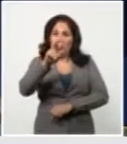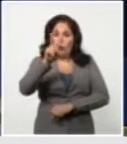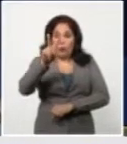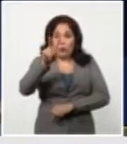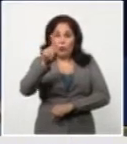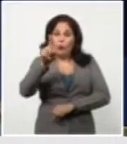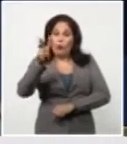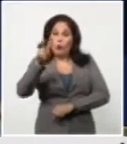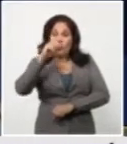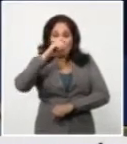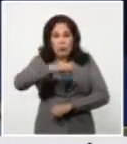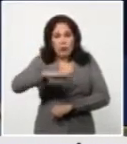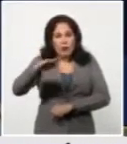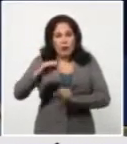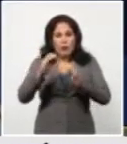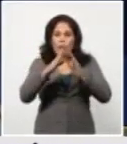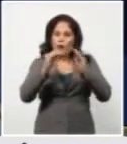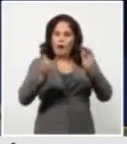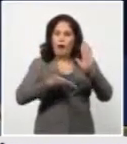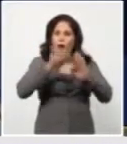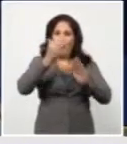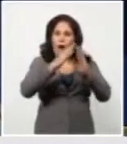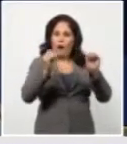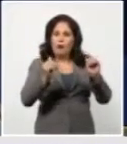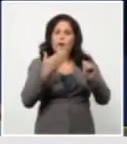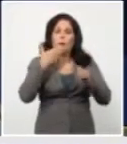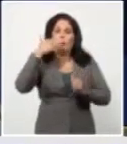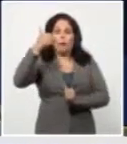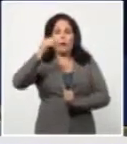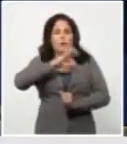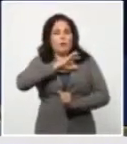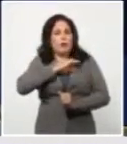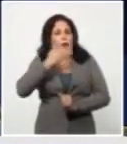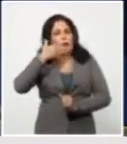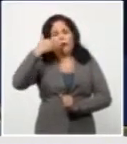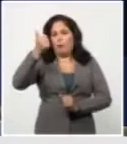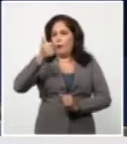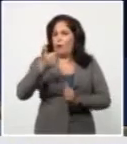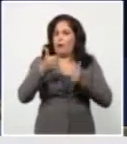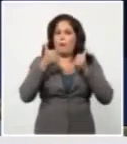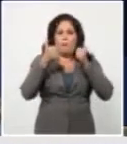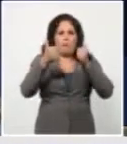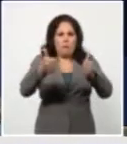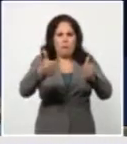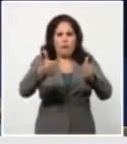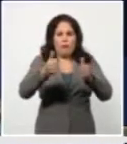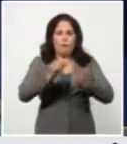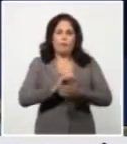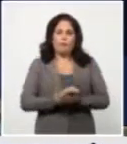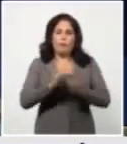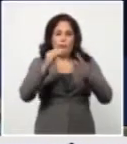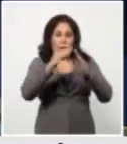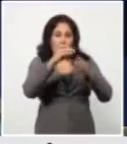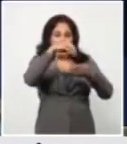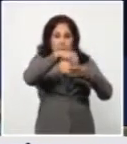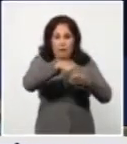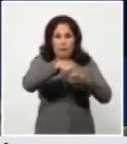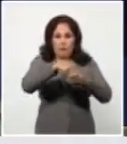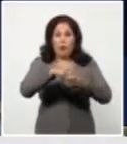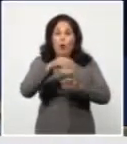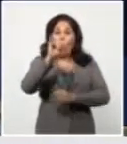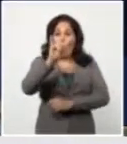And 87.2%, that is 212 children, have already been